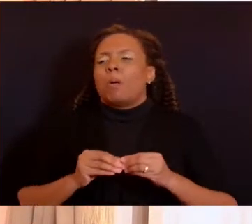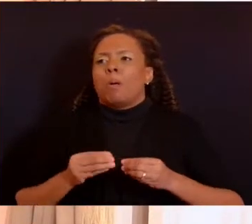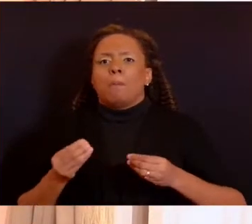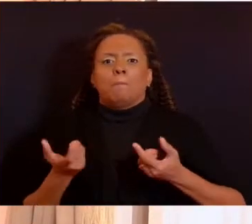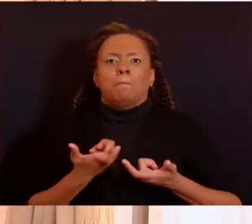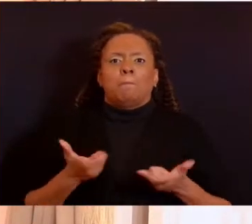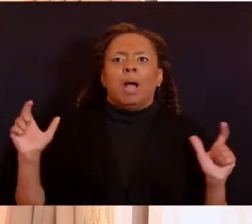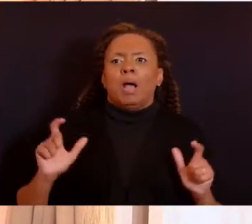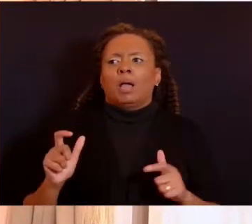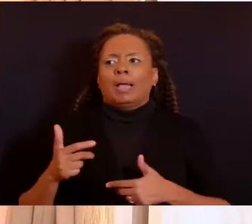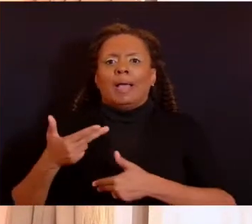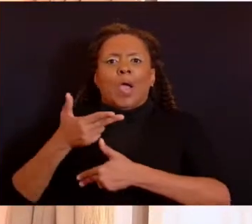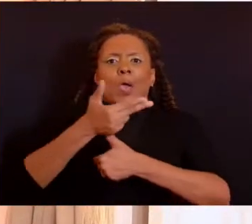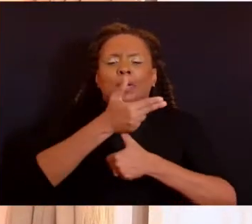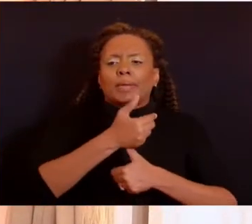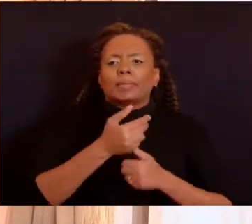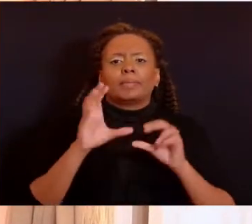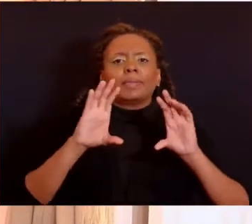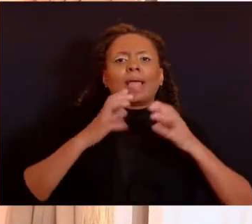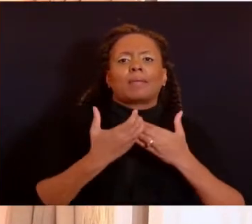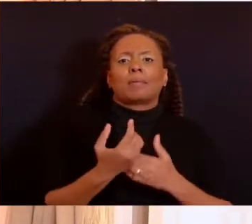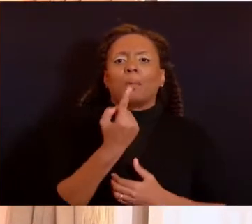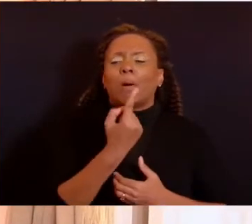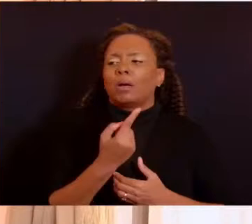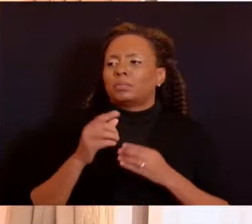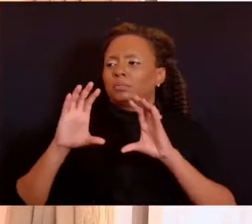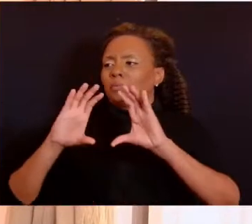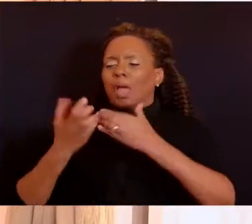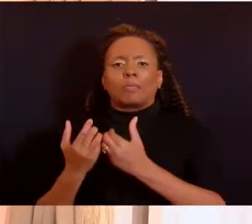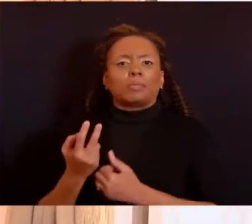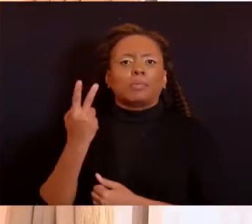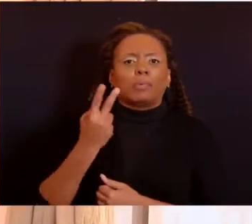hurricane of Category 1 or Category 2, particularly Category